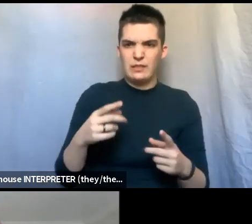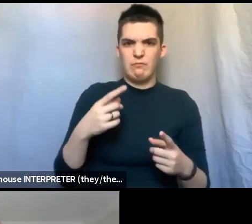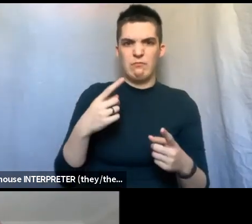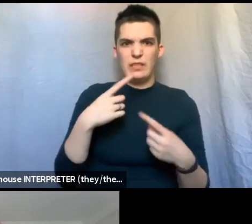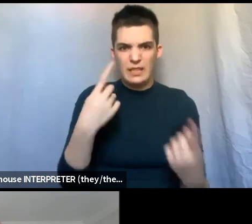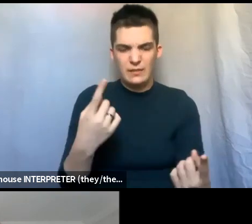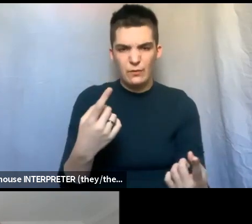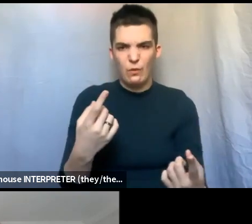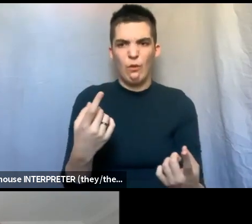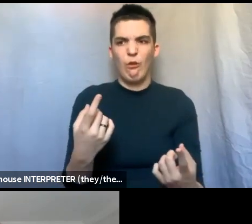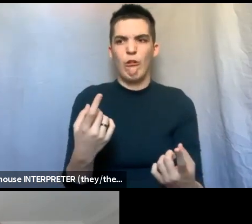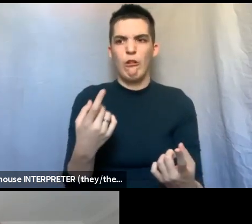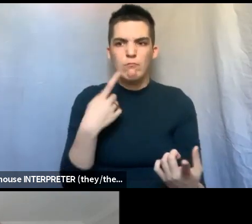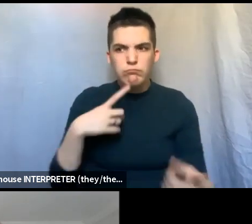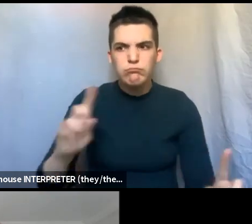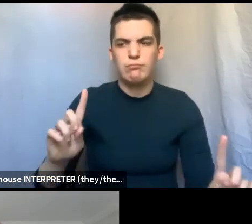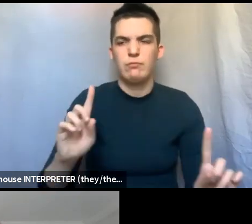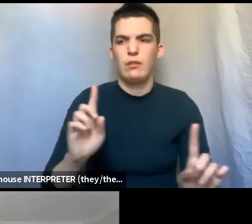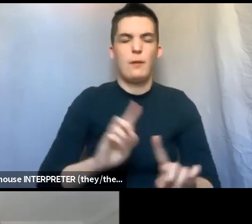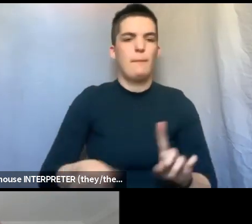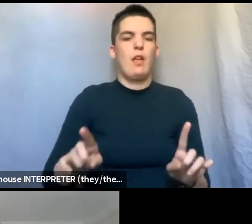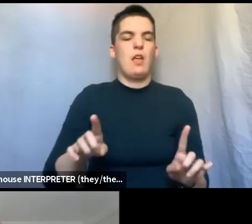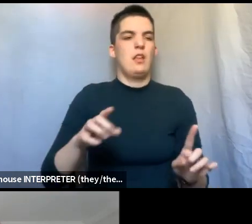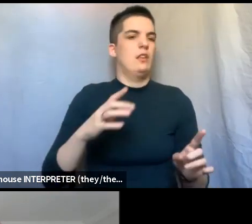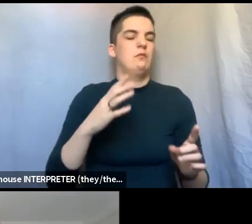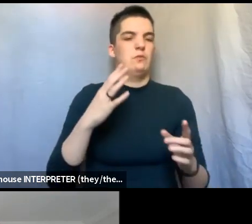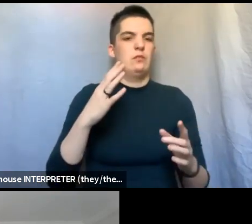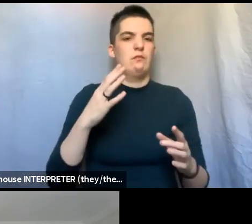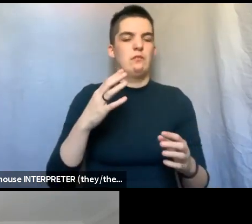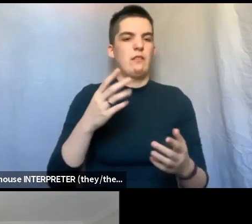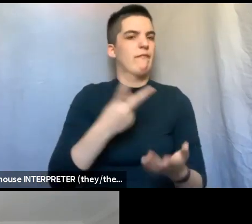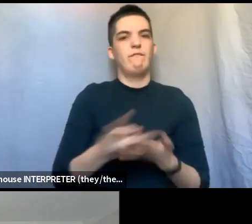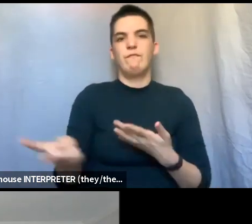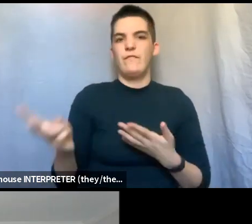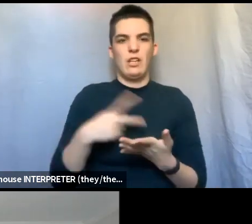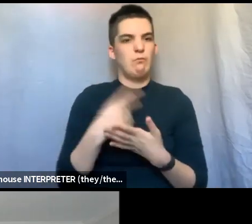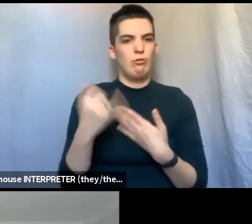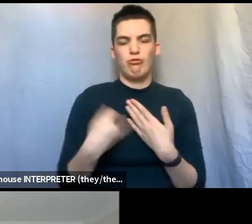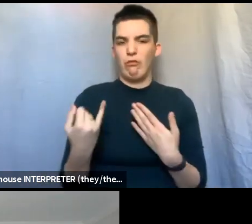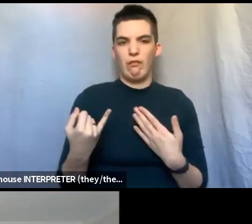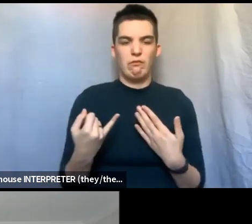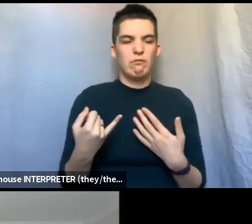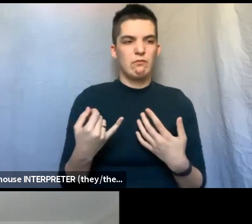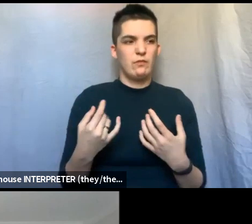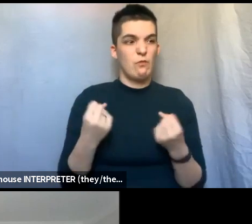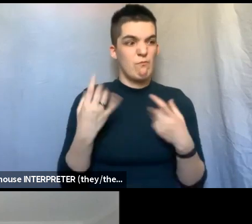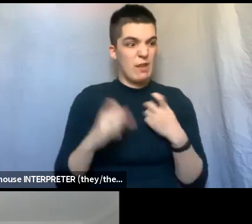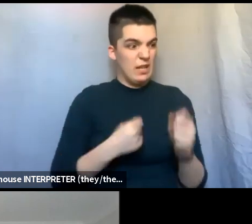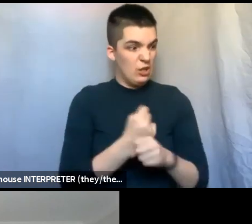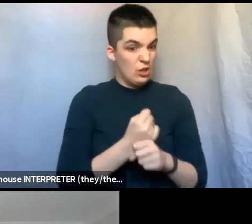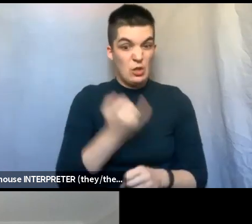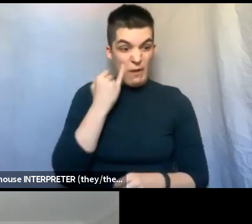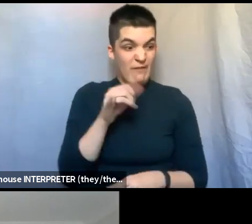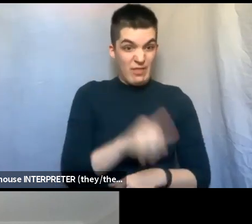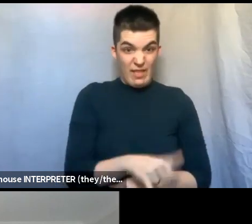dark, failed project. Right. Years. So if that can come back,